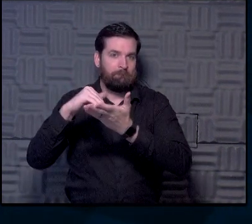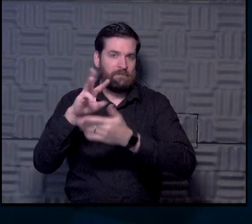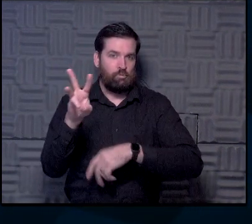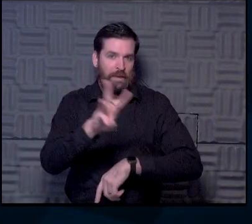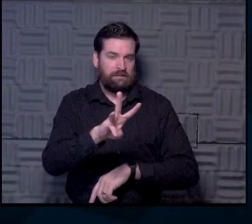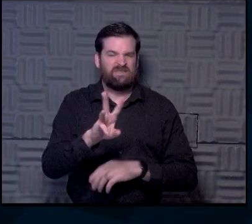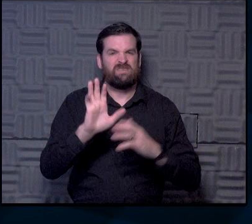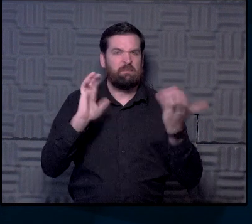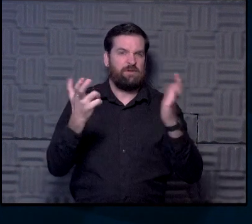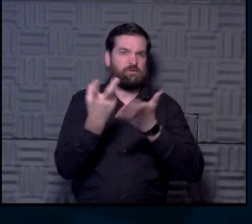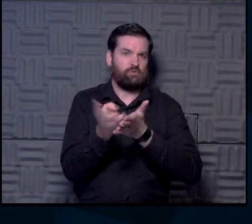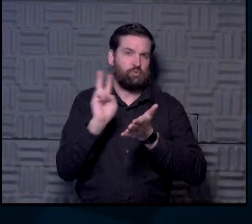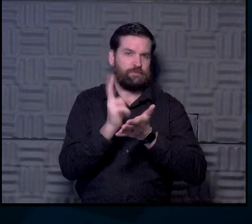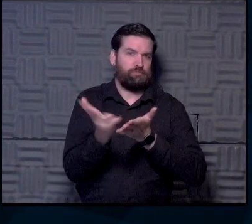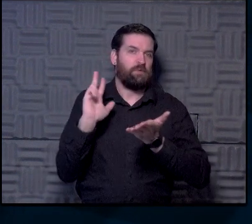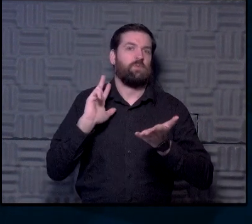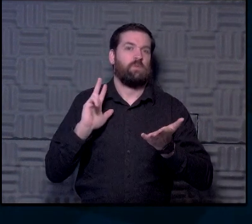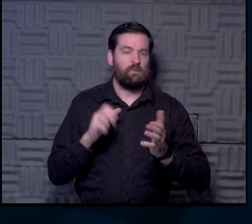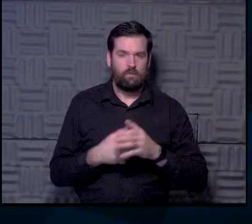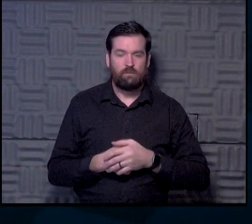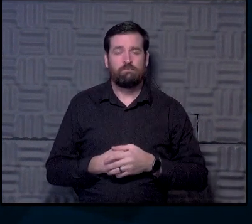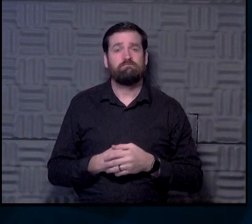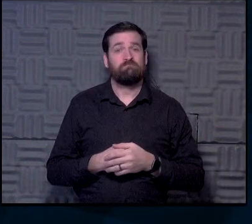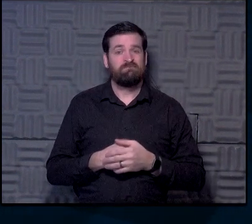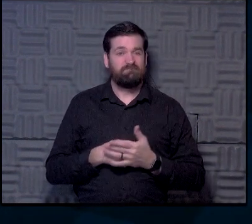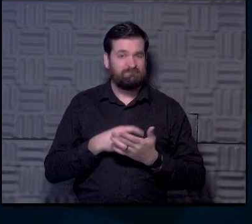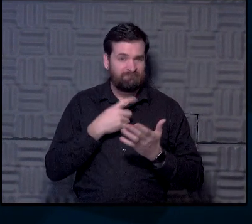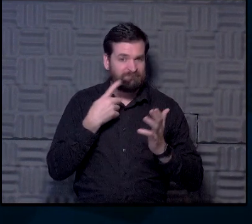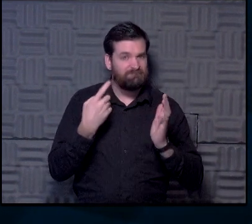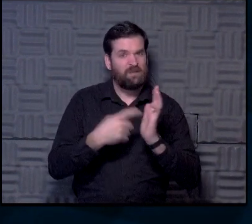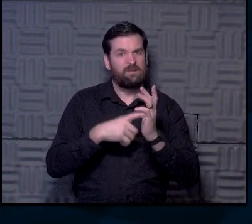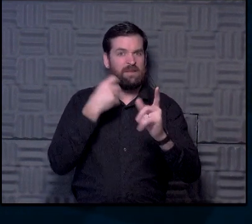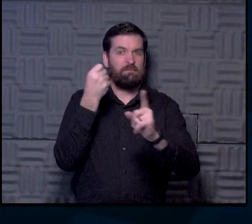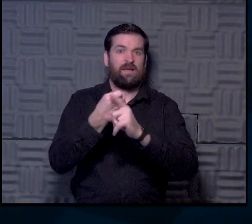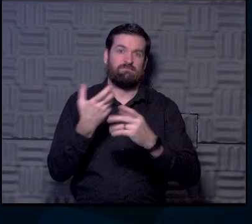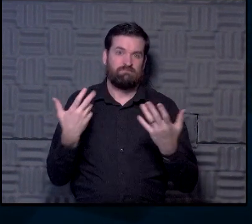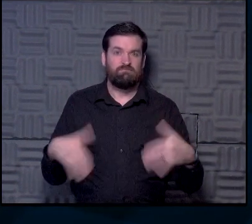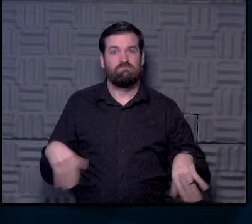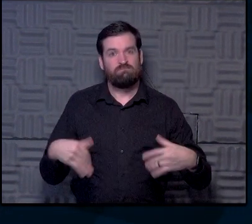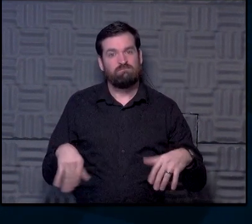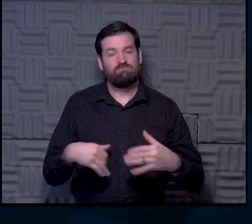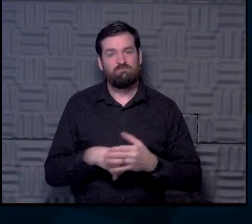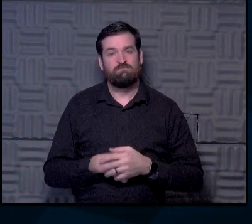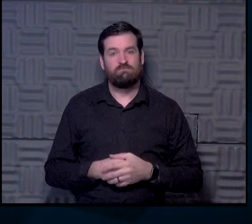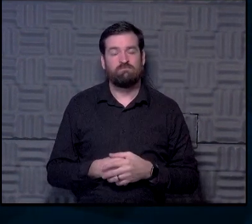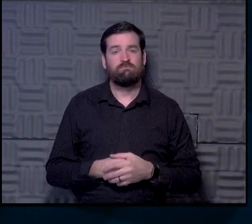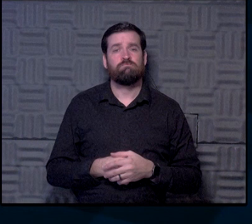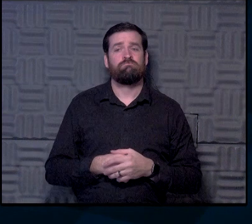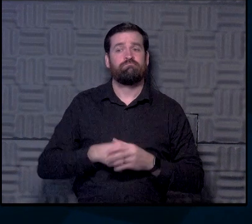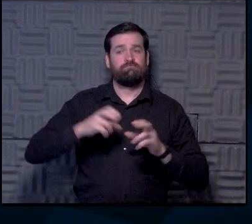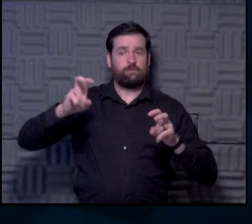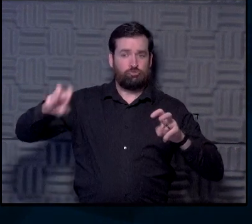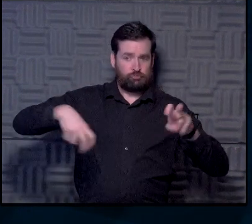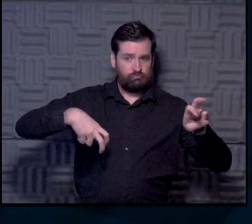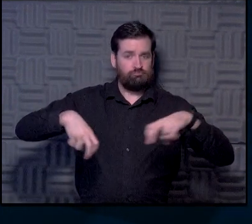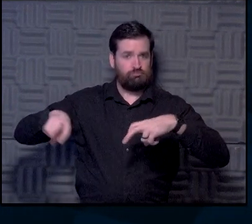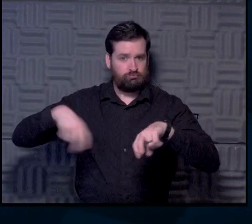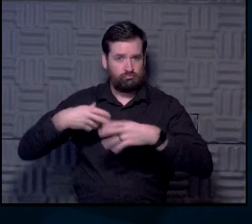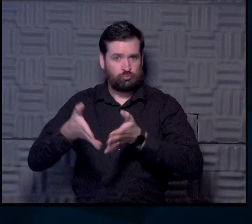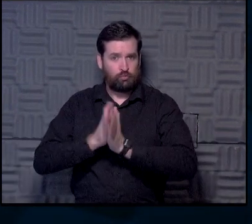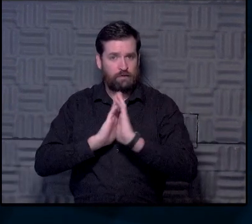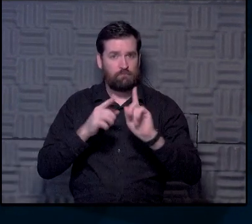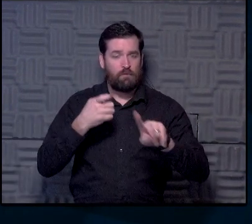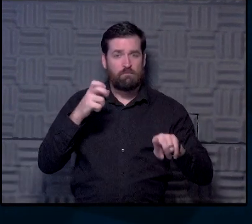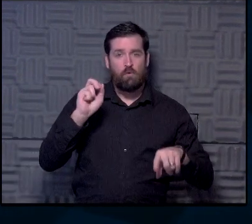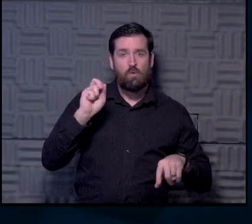3 weeks ago. And so we're beginning to see the impact of this, because while we had been getting transfer requests from Oklahoma